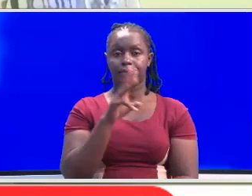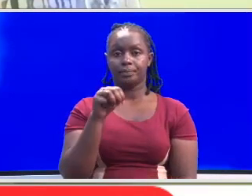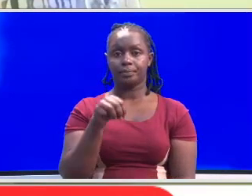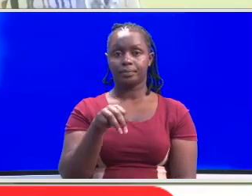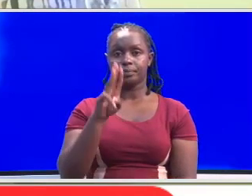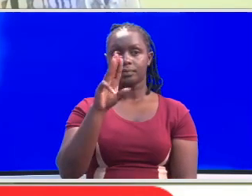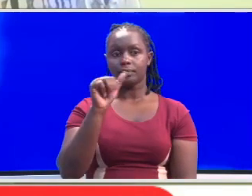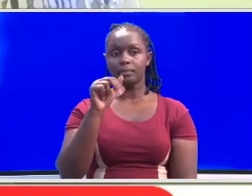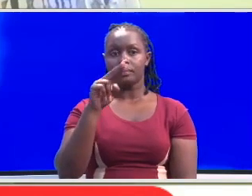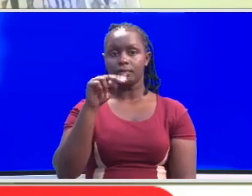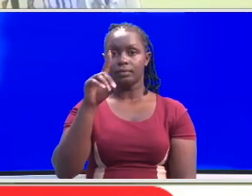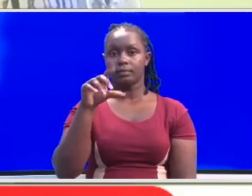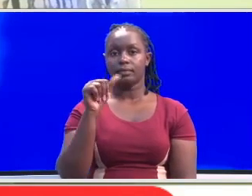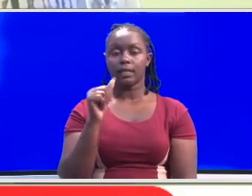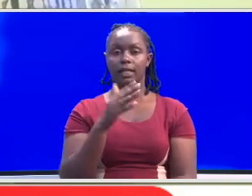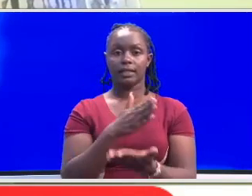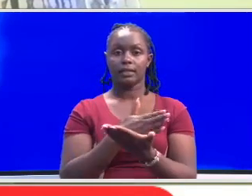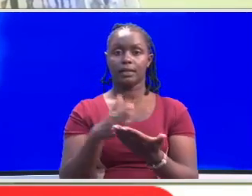Mwanda sub-location.